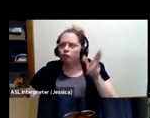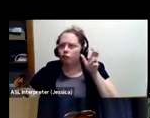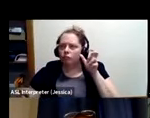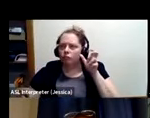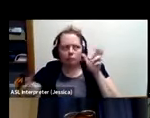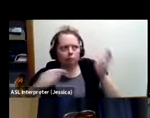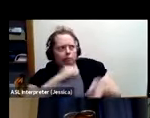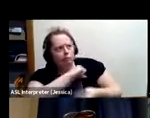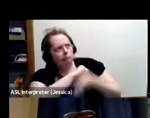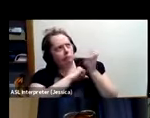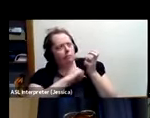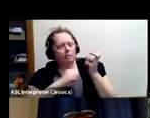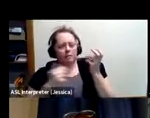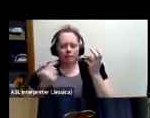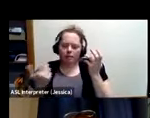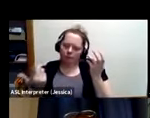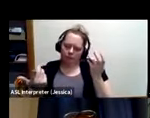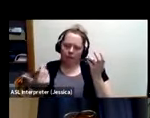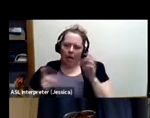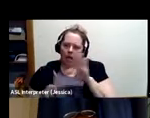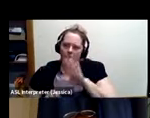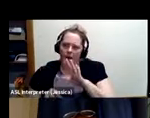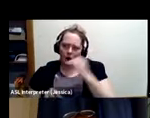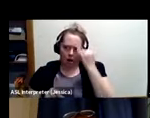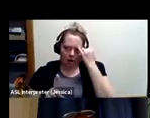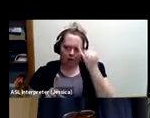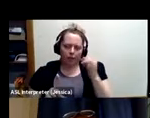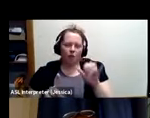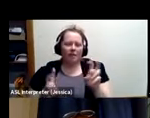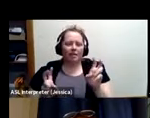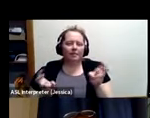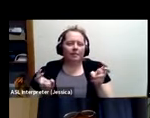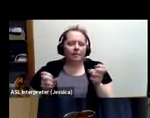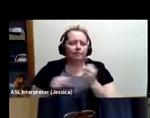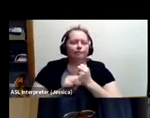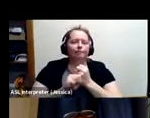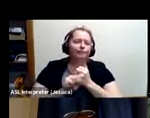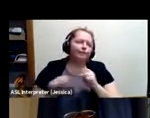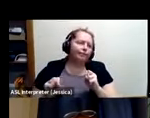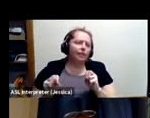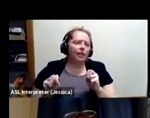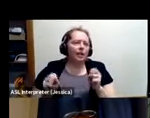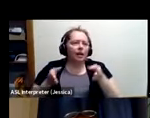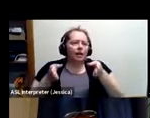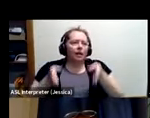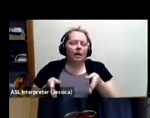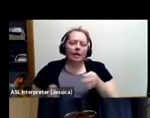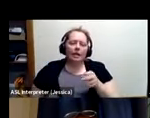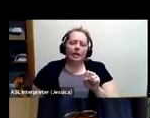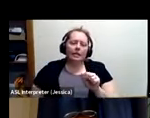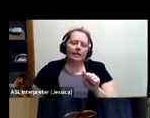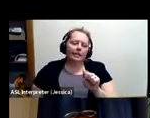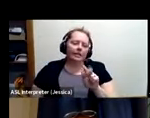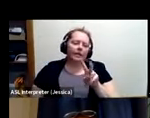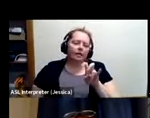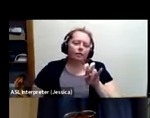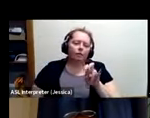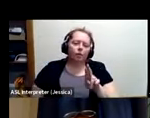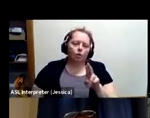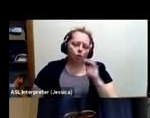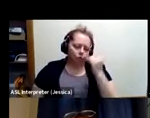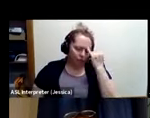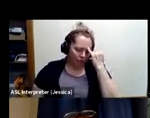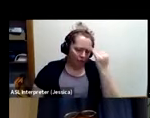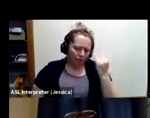That's also a part of like this savior complex of not bringing trans people to the table